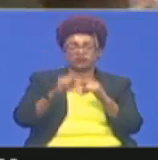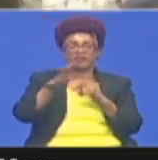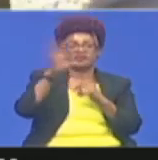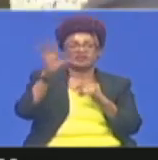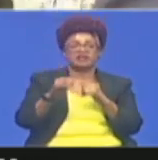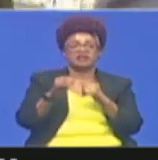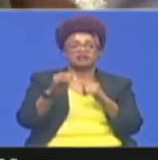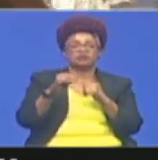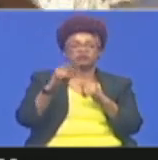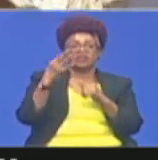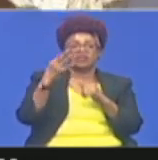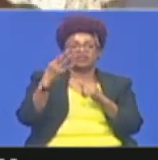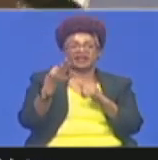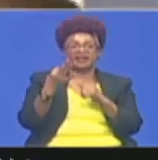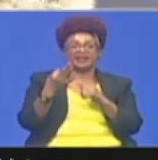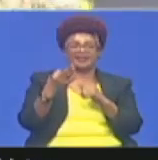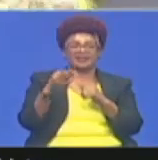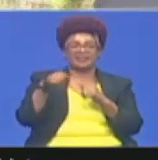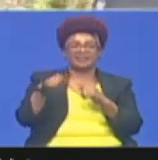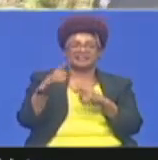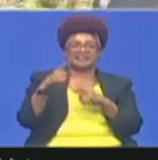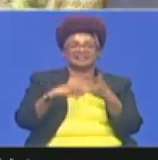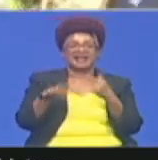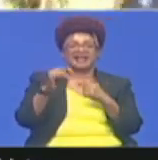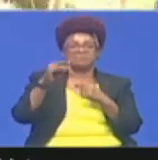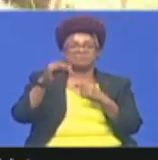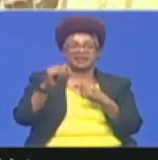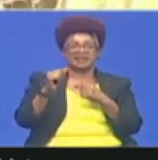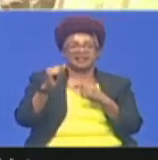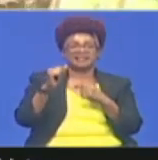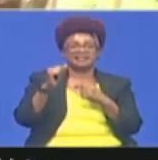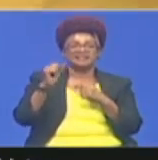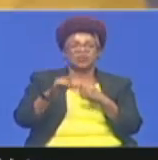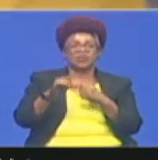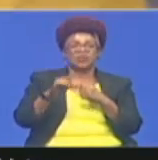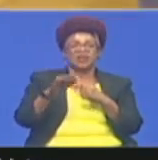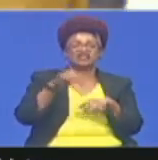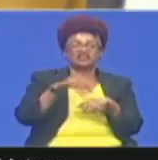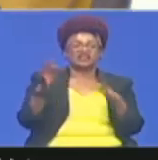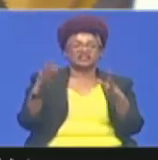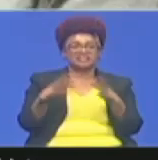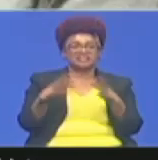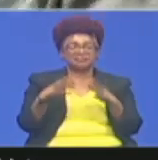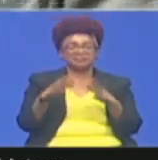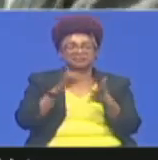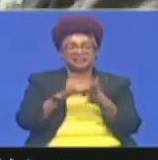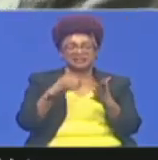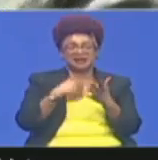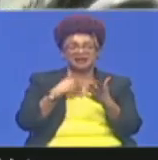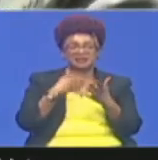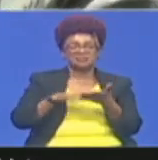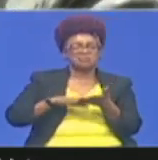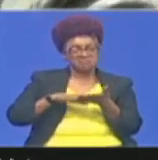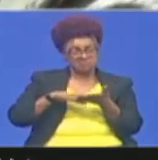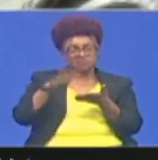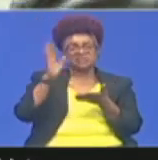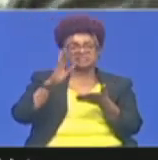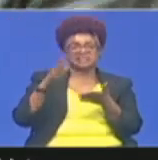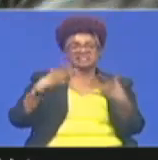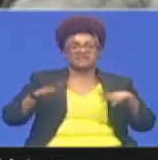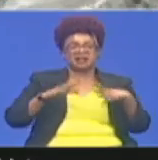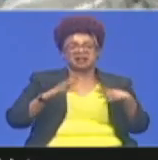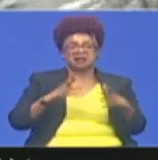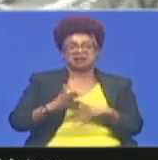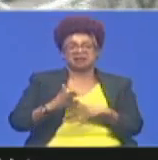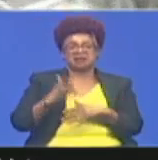September 23rd ahead of this year's IDPA Southern Nationals. For the team, which comprises of mostly civilian gun holders